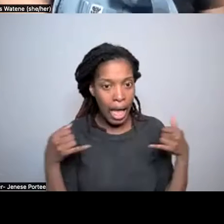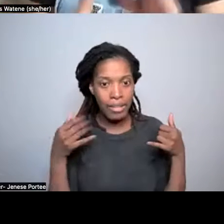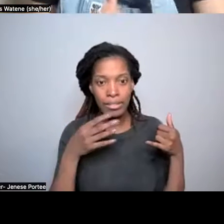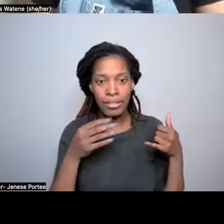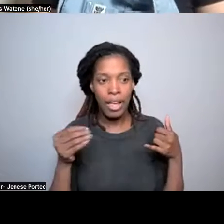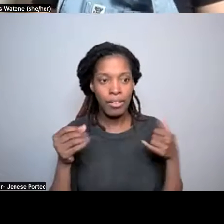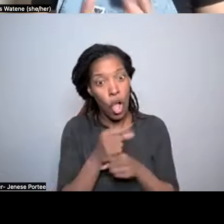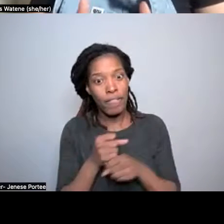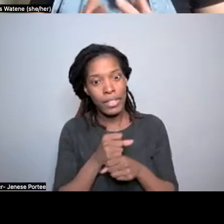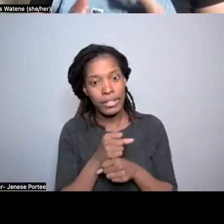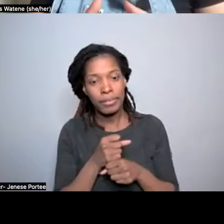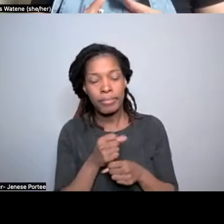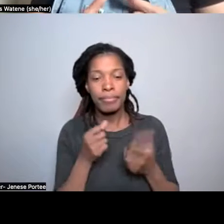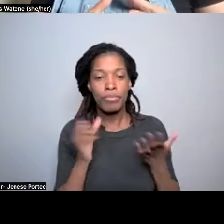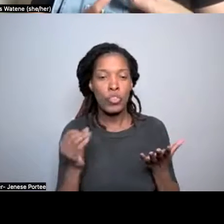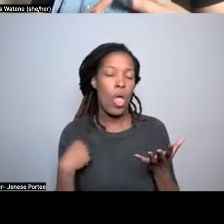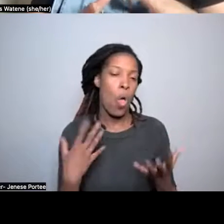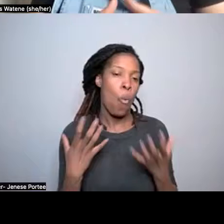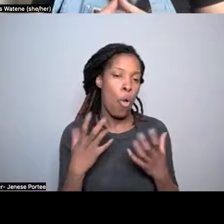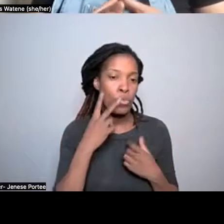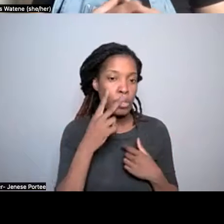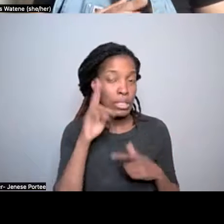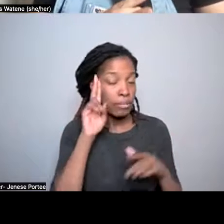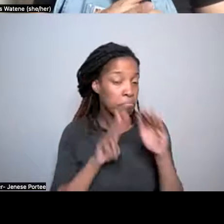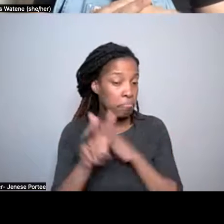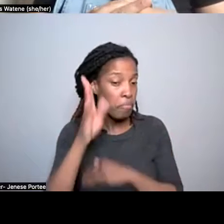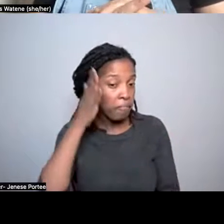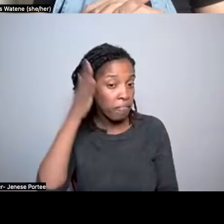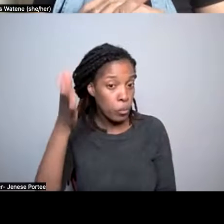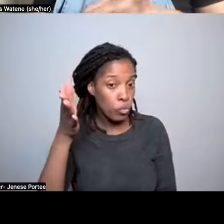coffee. So I would like to see in the future